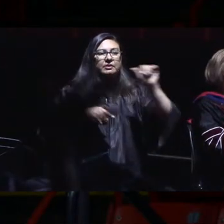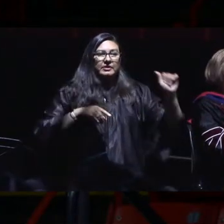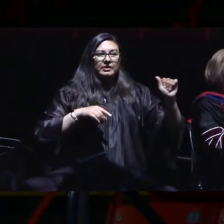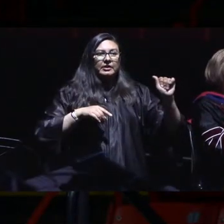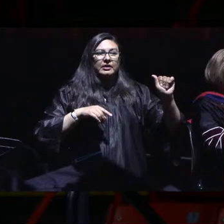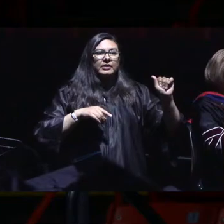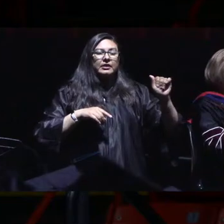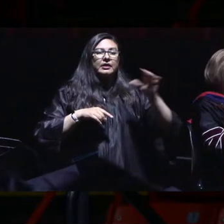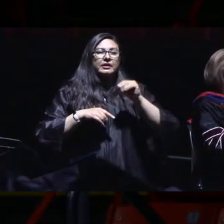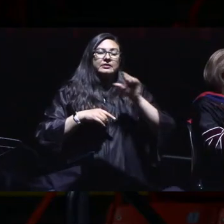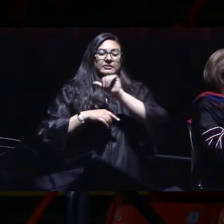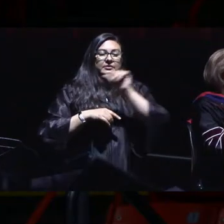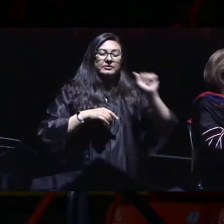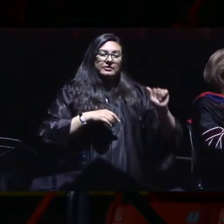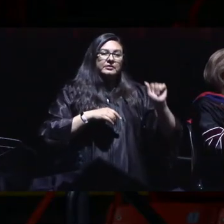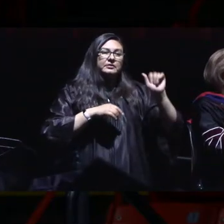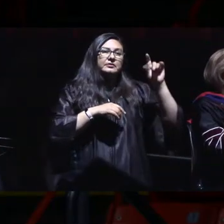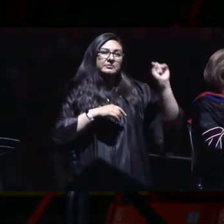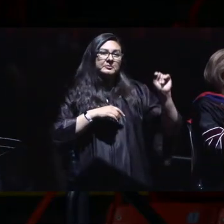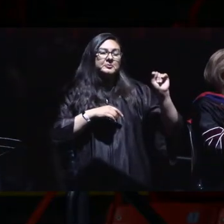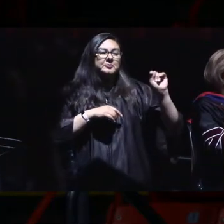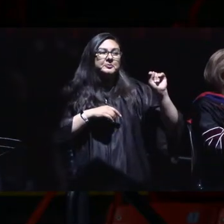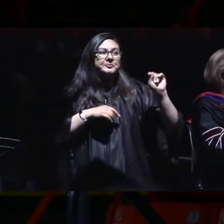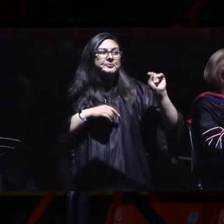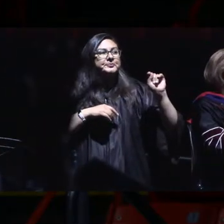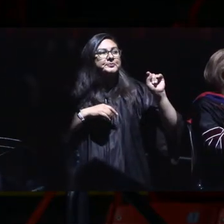Arts and Associate of Arts in Teaching.